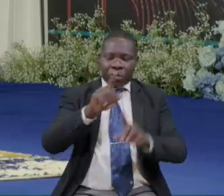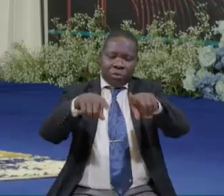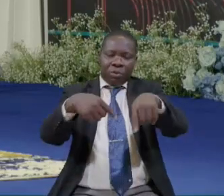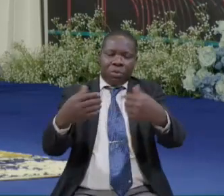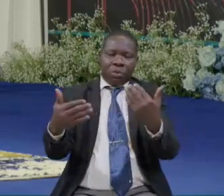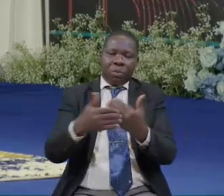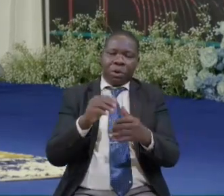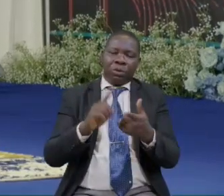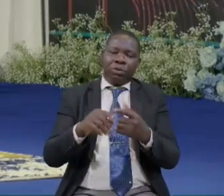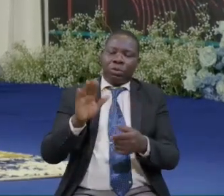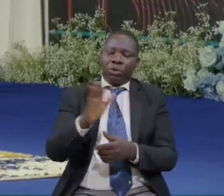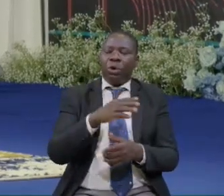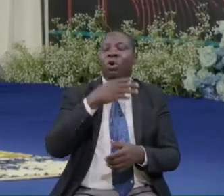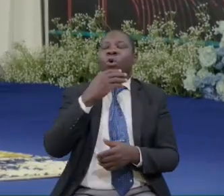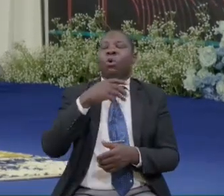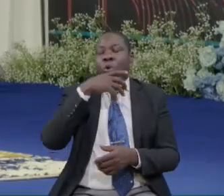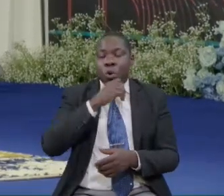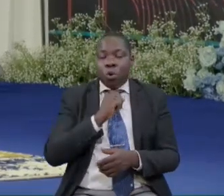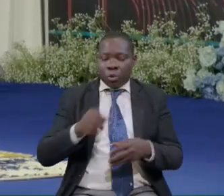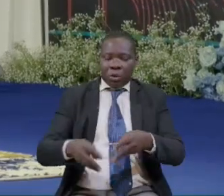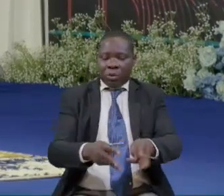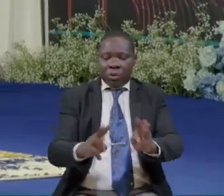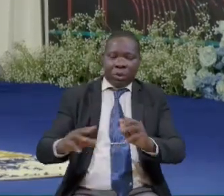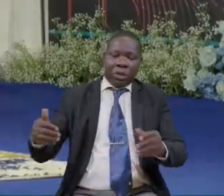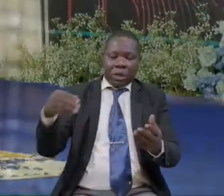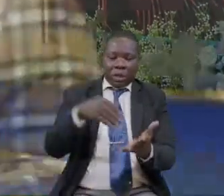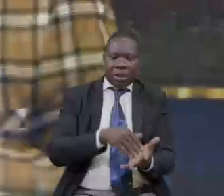vomit anymore. Tell him.